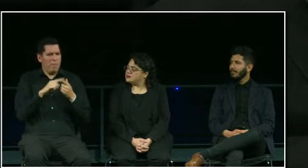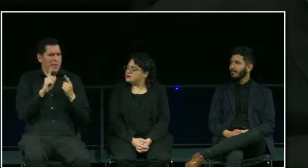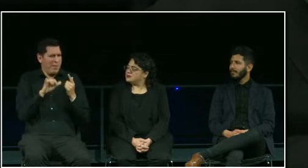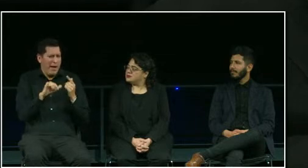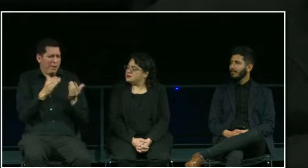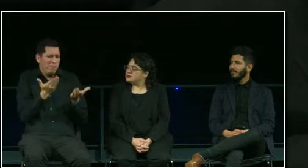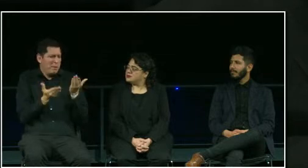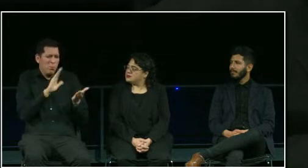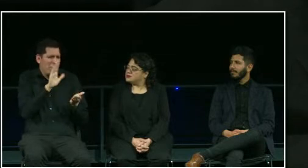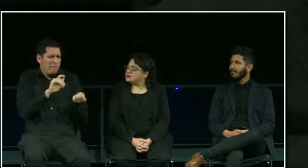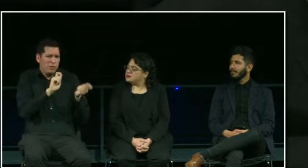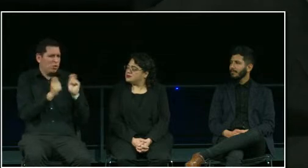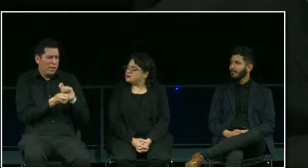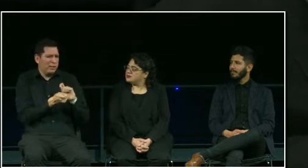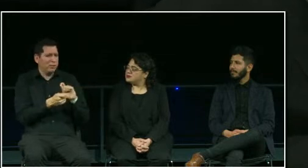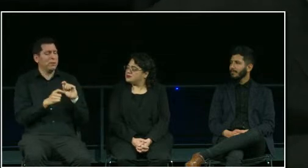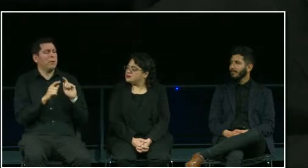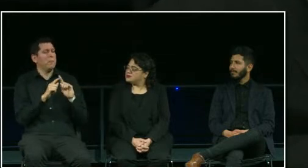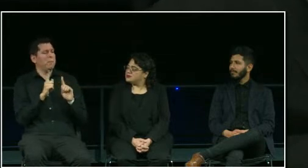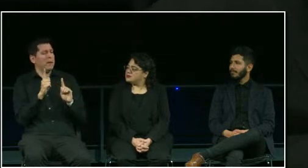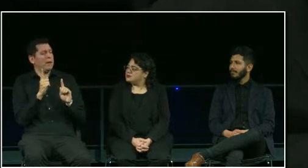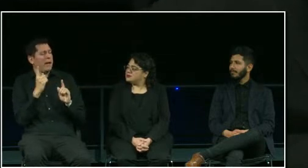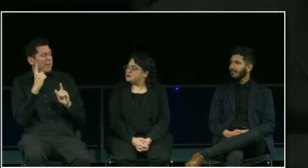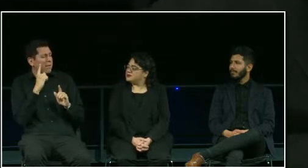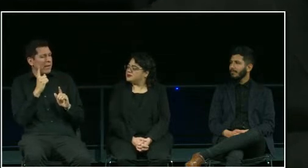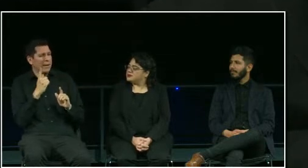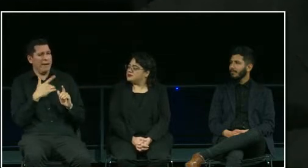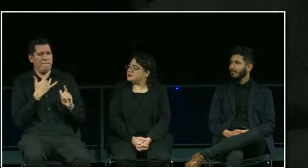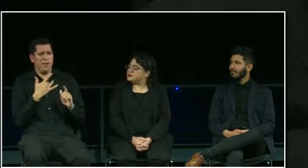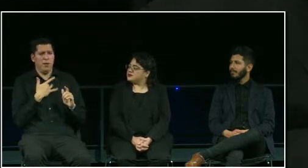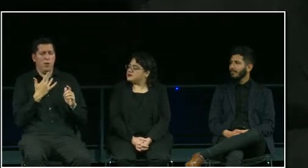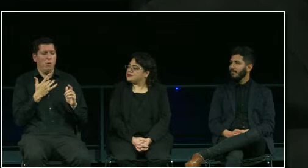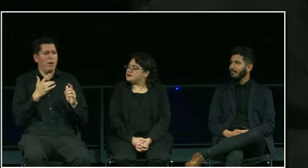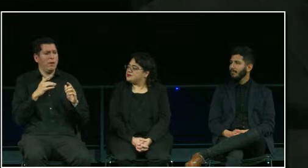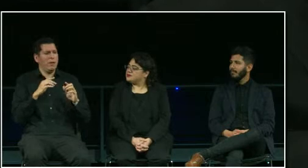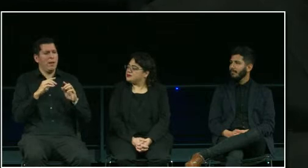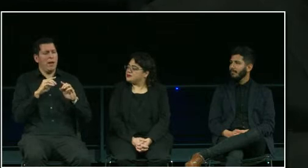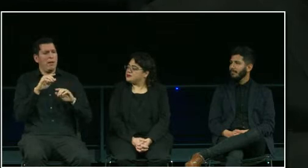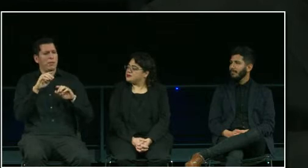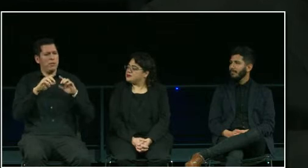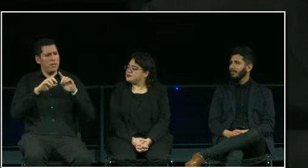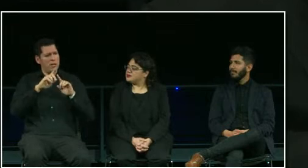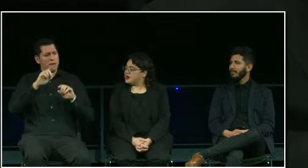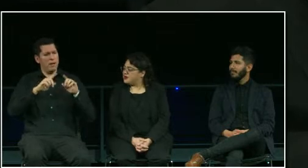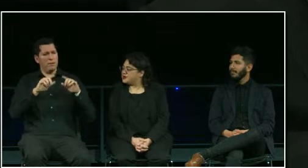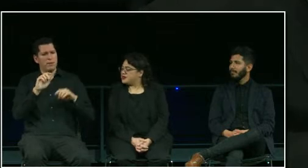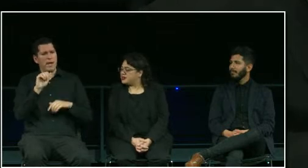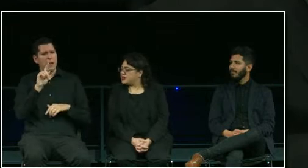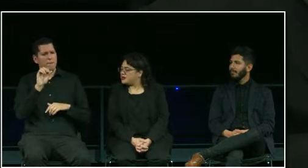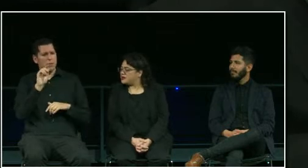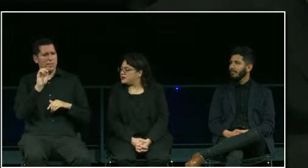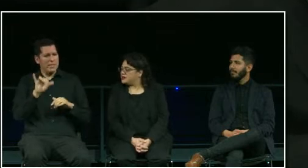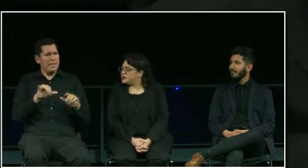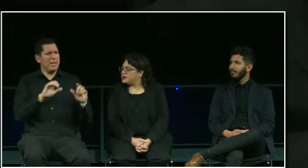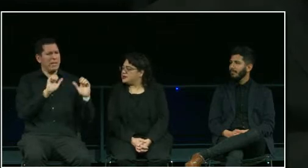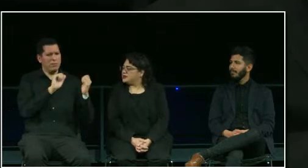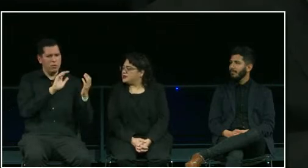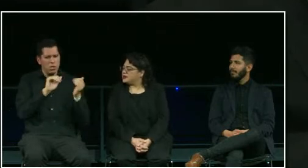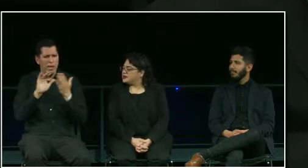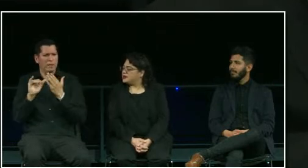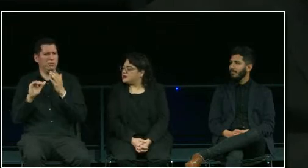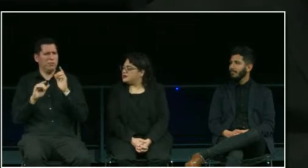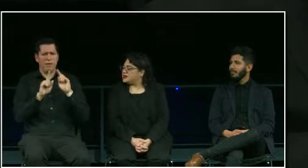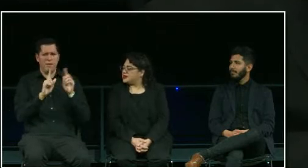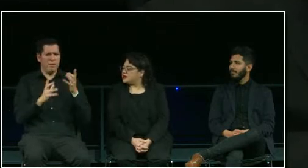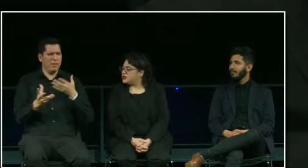change. And that is actually, I think, good, because adversity is the path. The obstacle is the path.